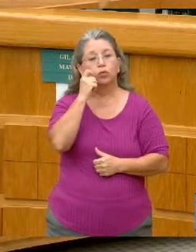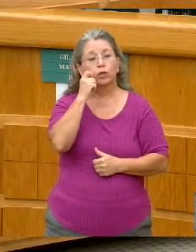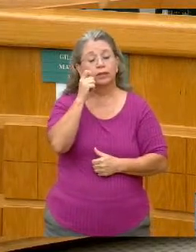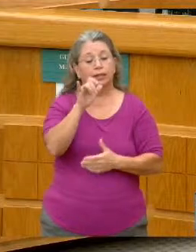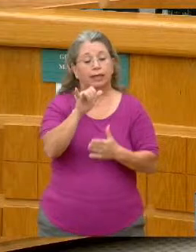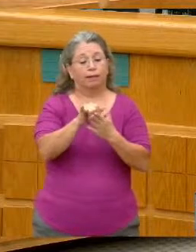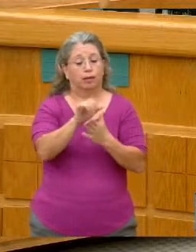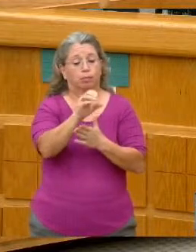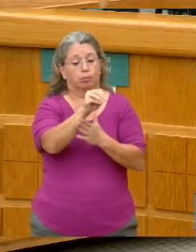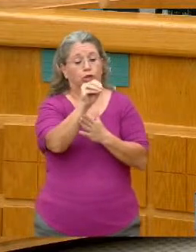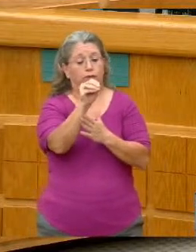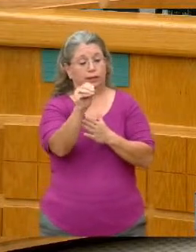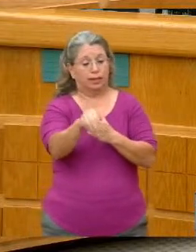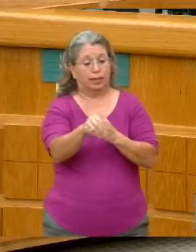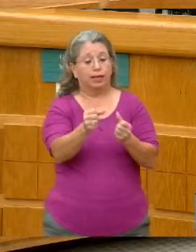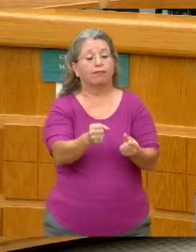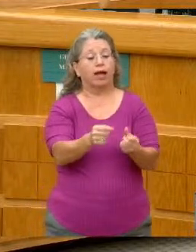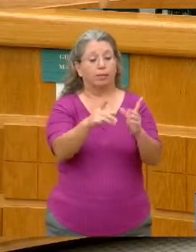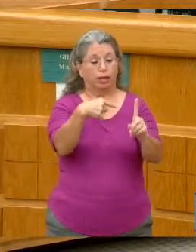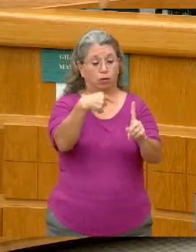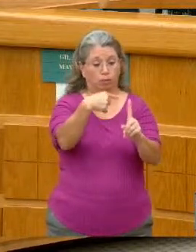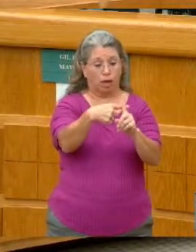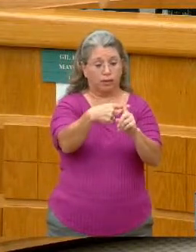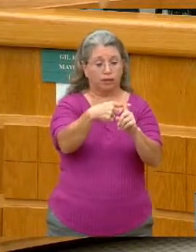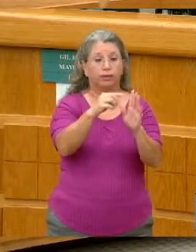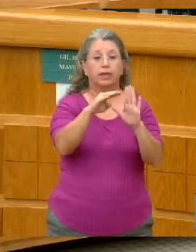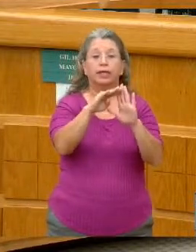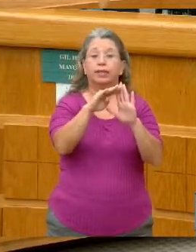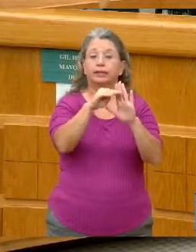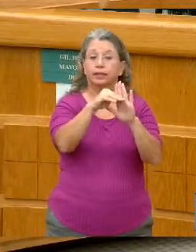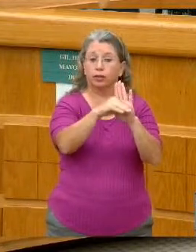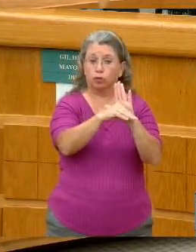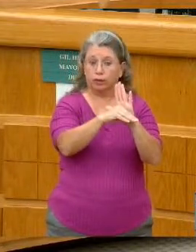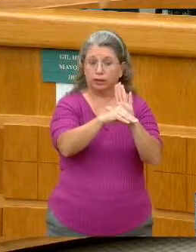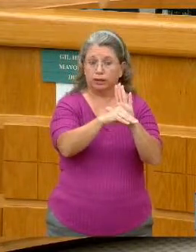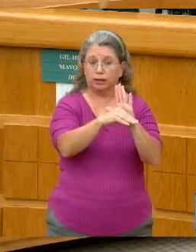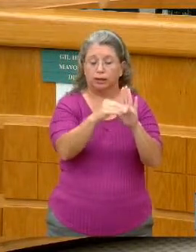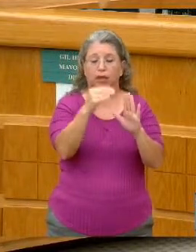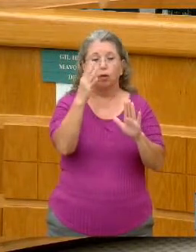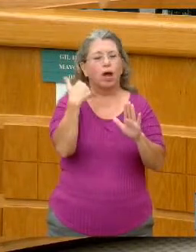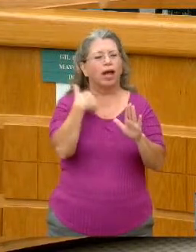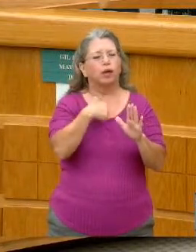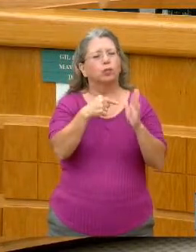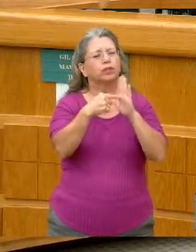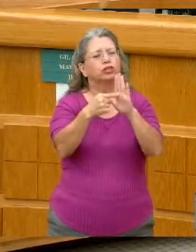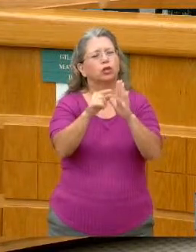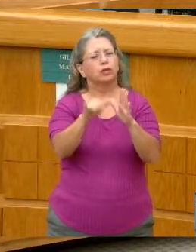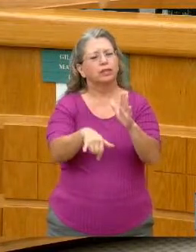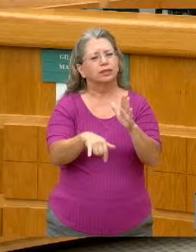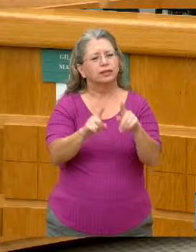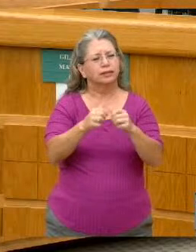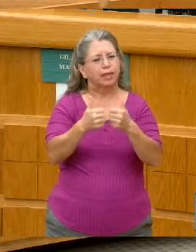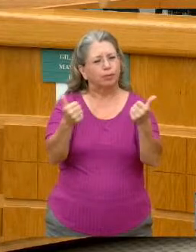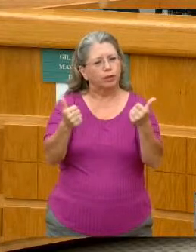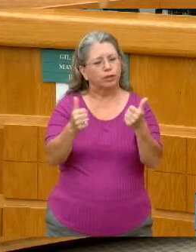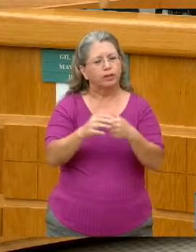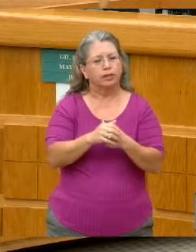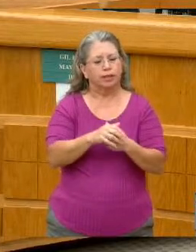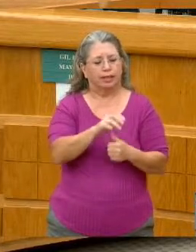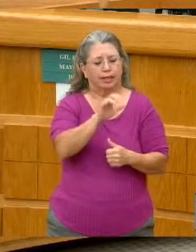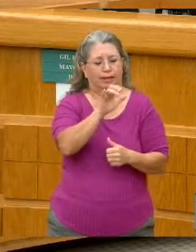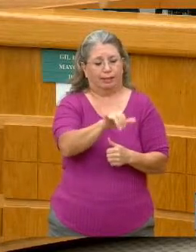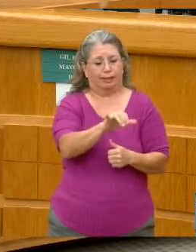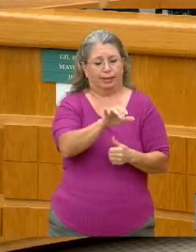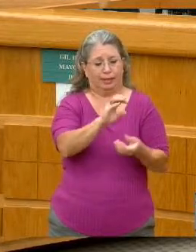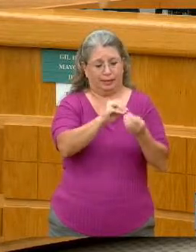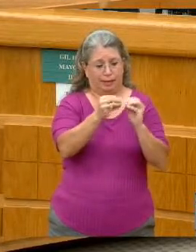testing stations. The reason why we show this data and not all the data together is that this data set is the